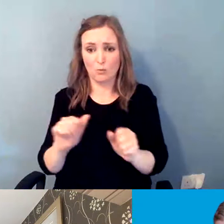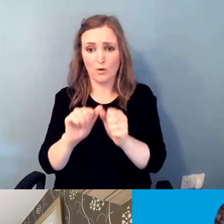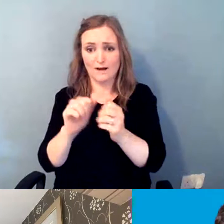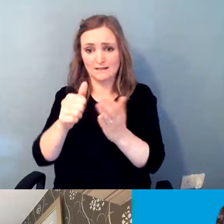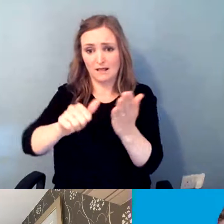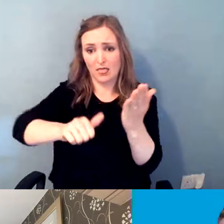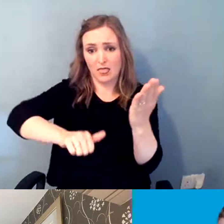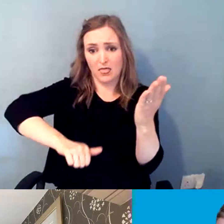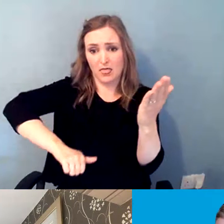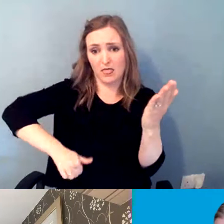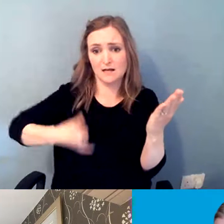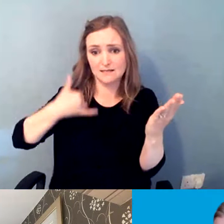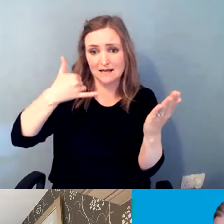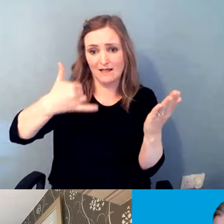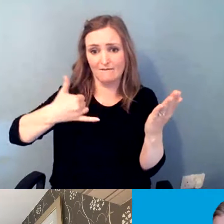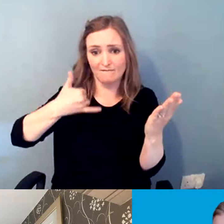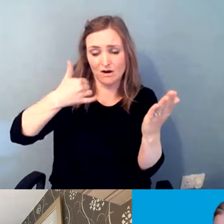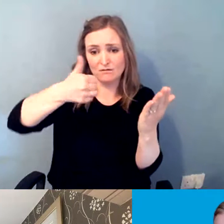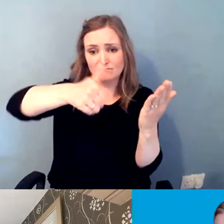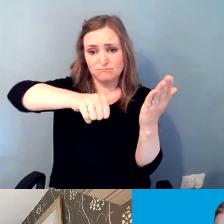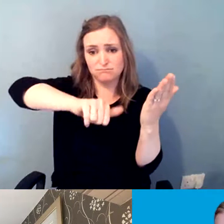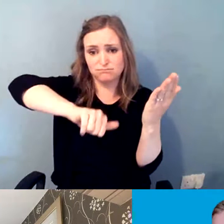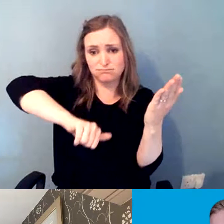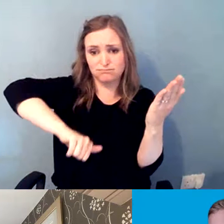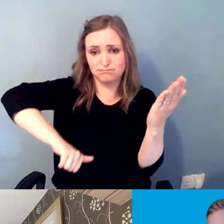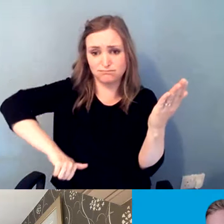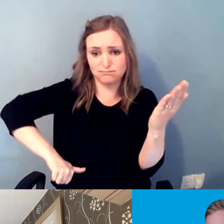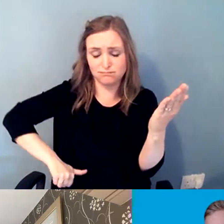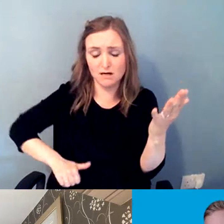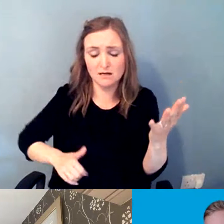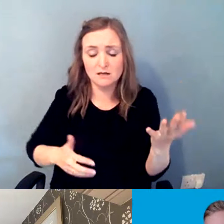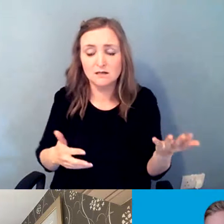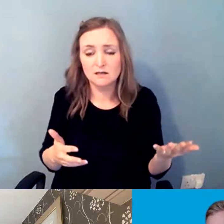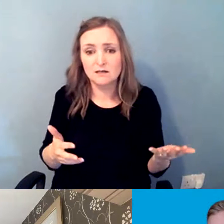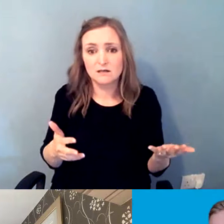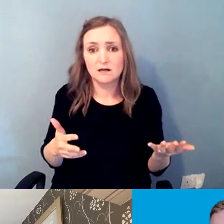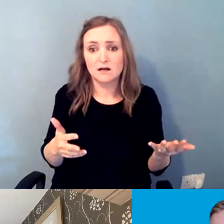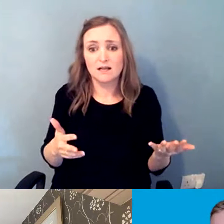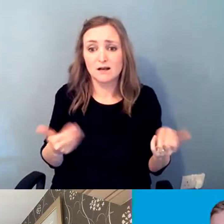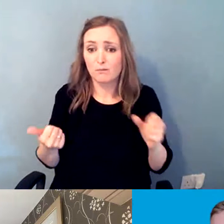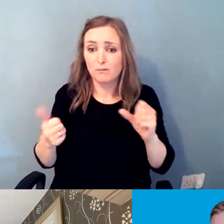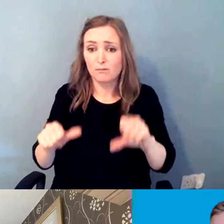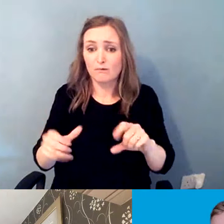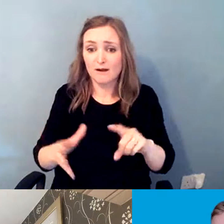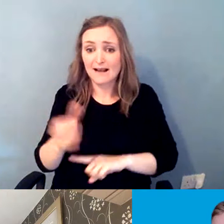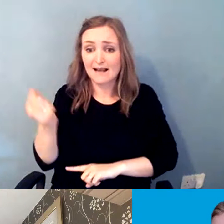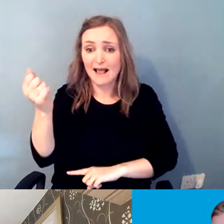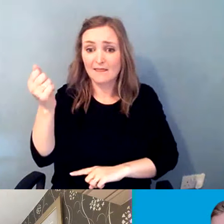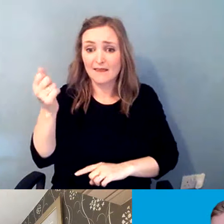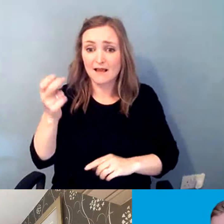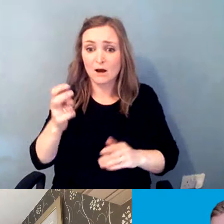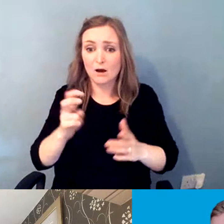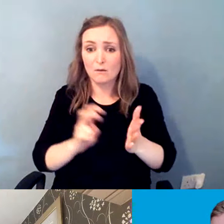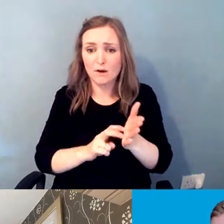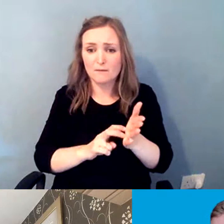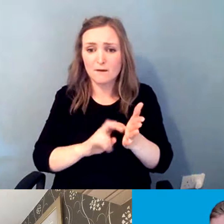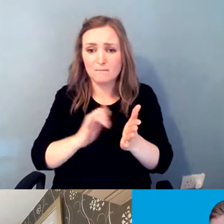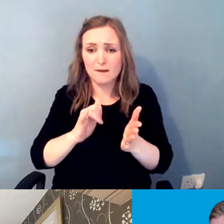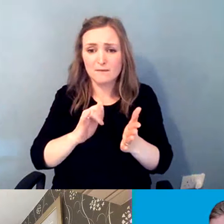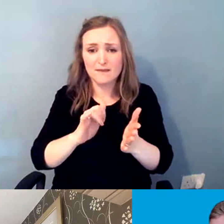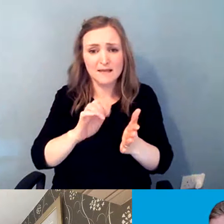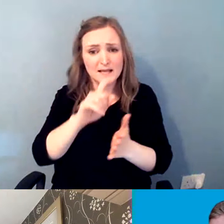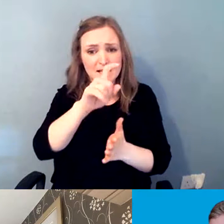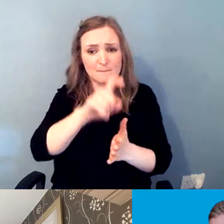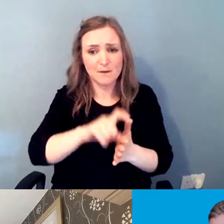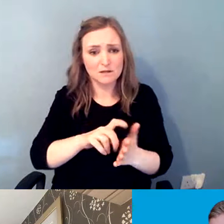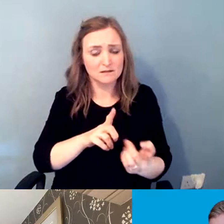get an appointment, it's not necessarily the type of person you want to talk to. You've got to give